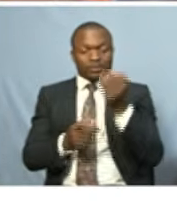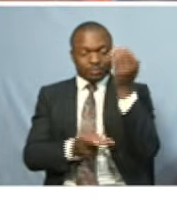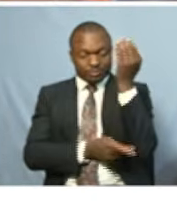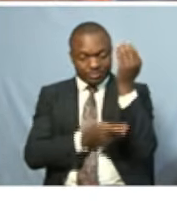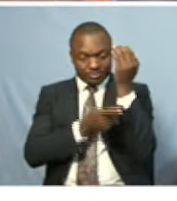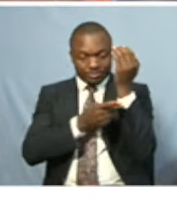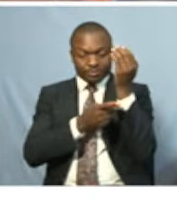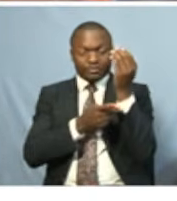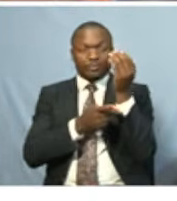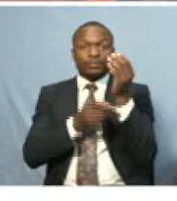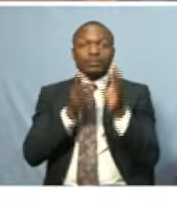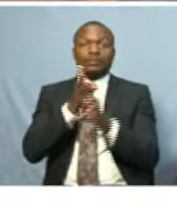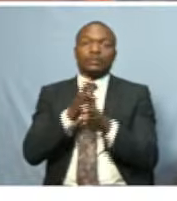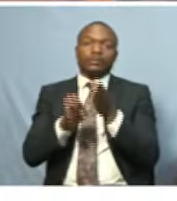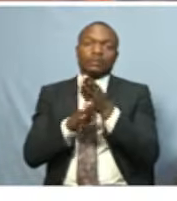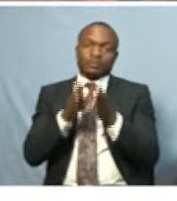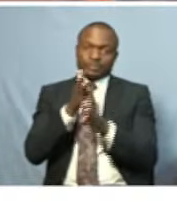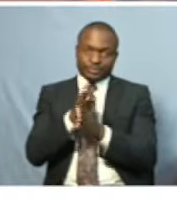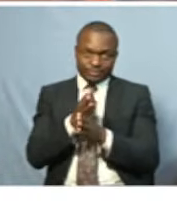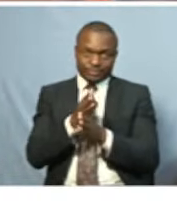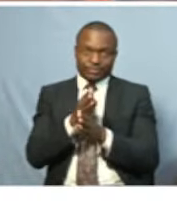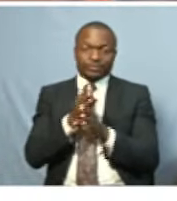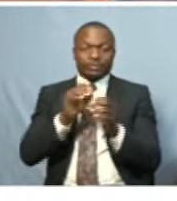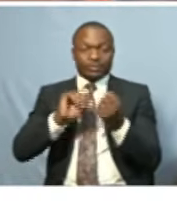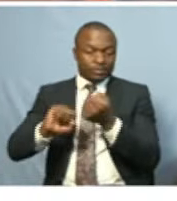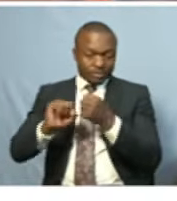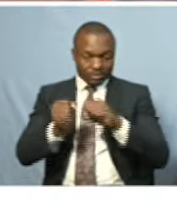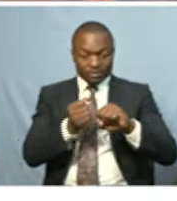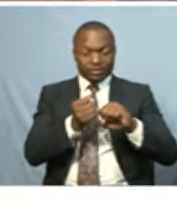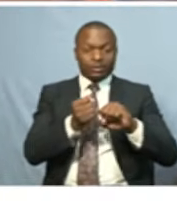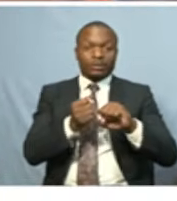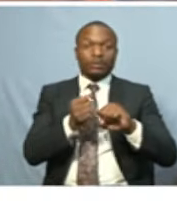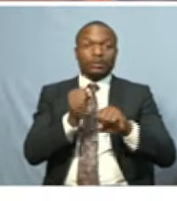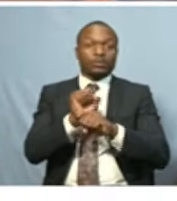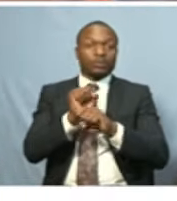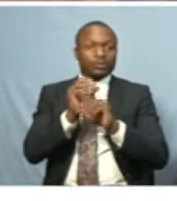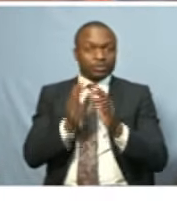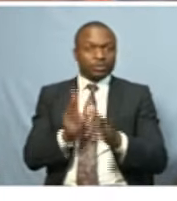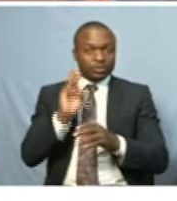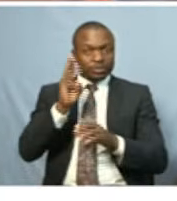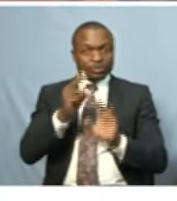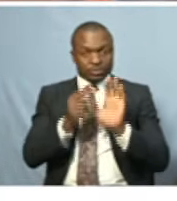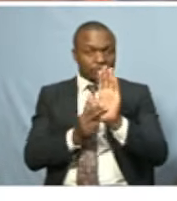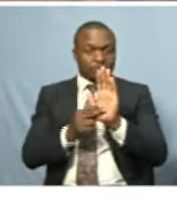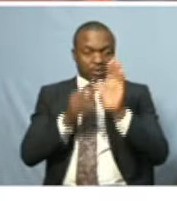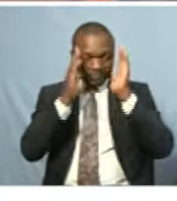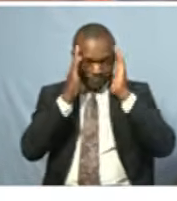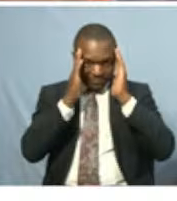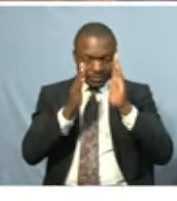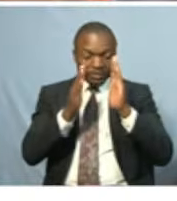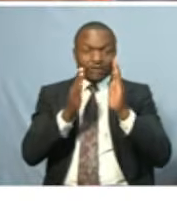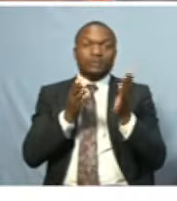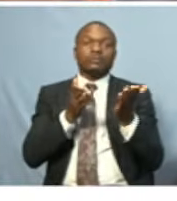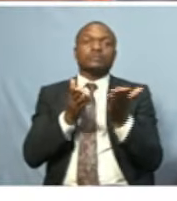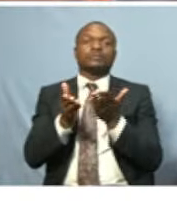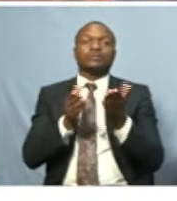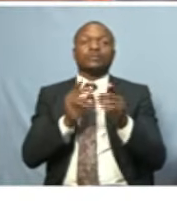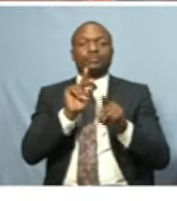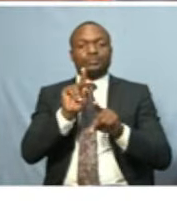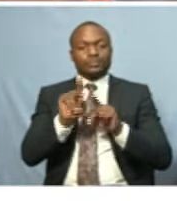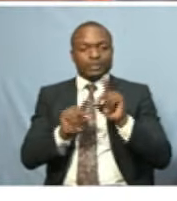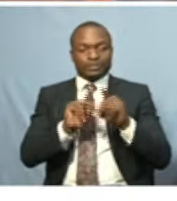need, our defense personnel consistently demonstrate their commitment to serving the Zambian